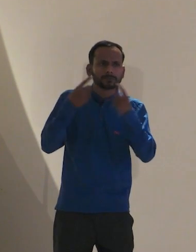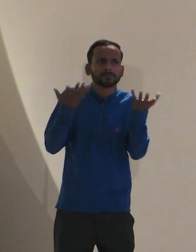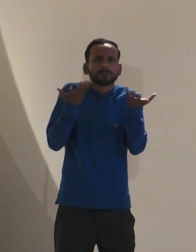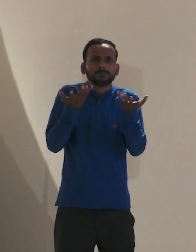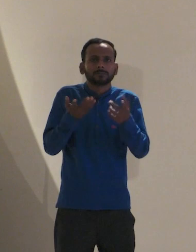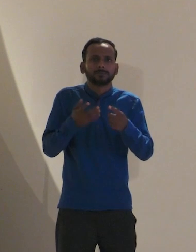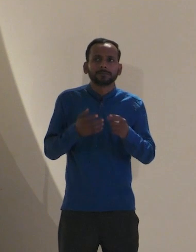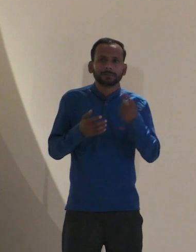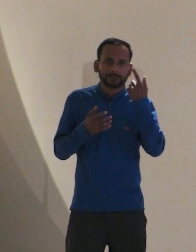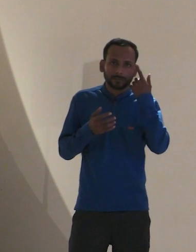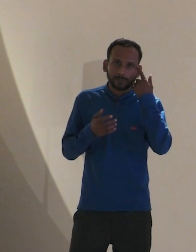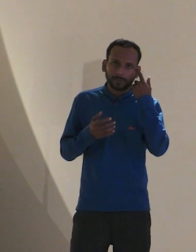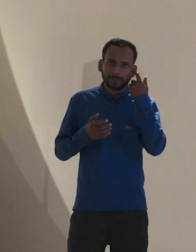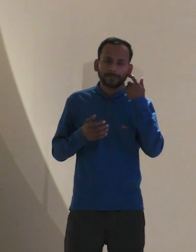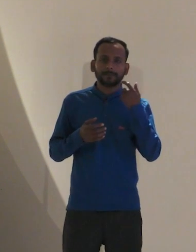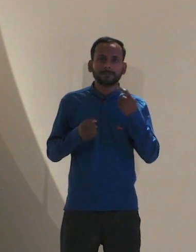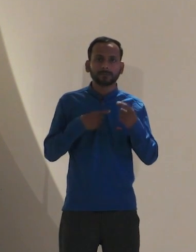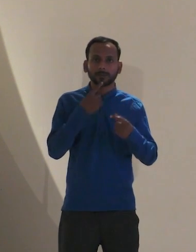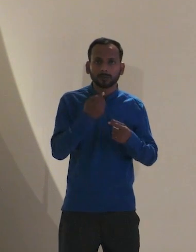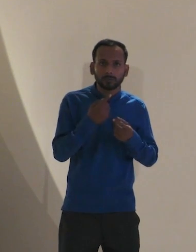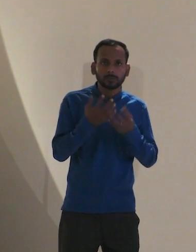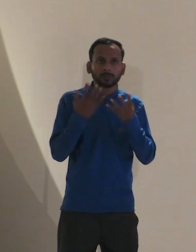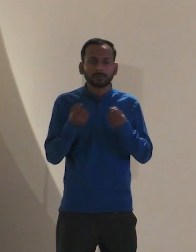to talk about or we want to talk about but we don't